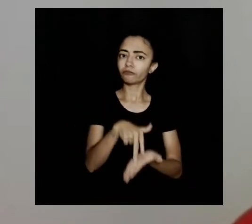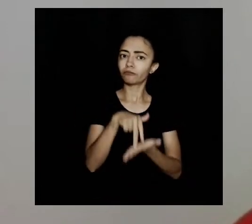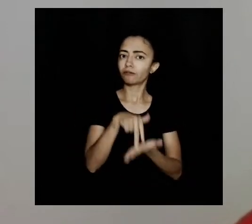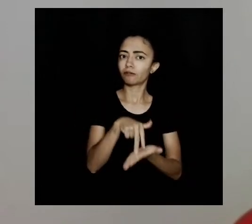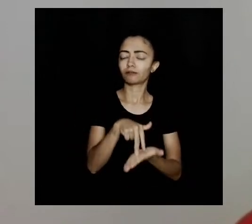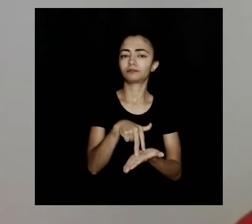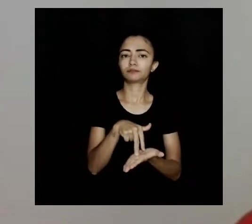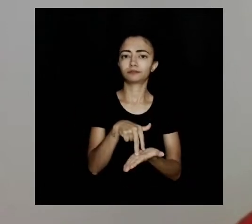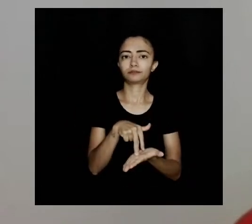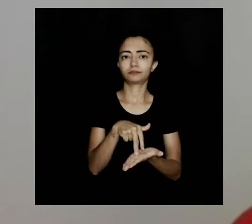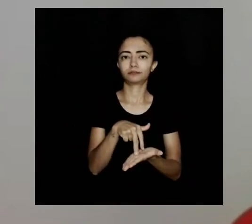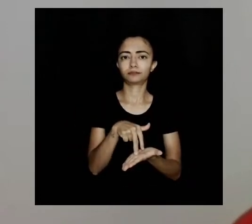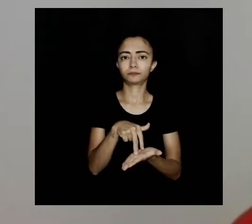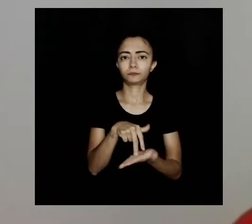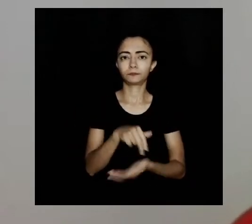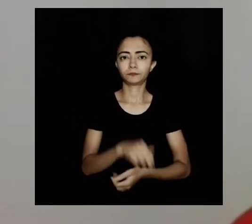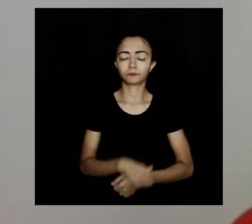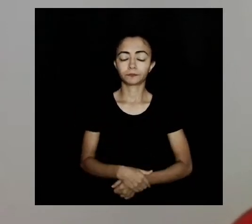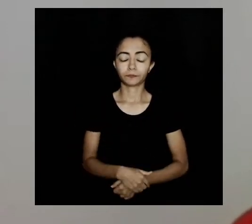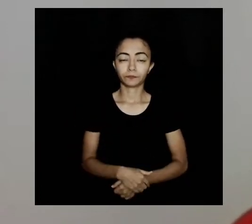are always there.